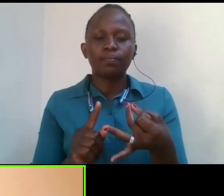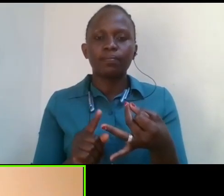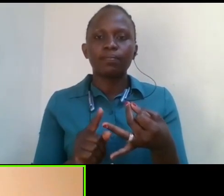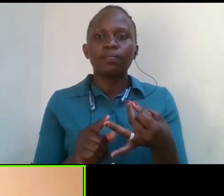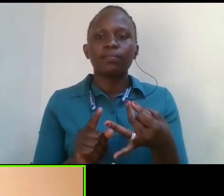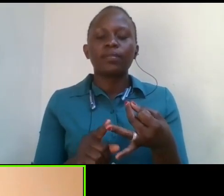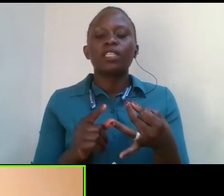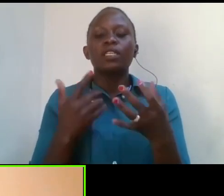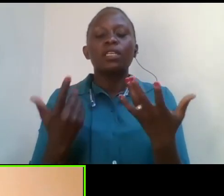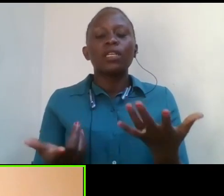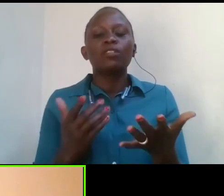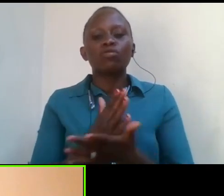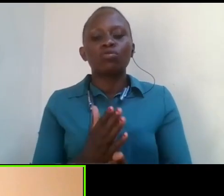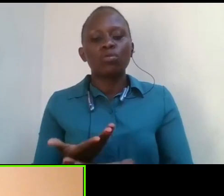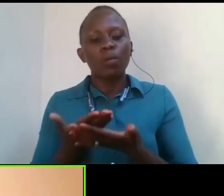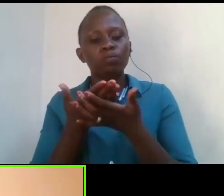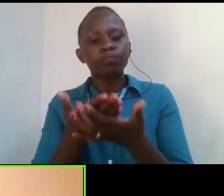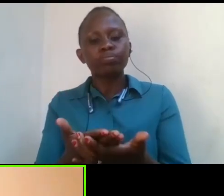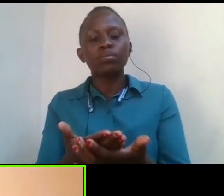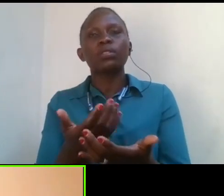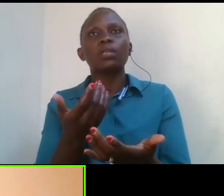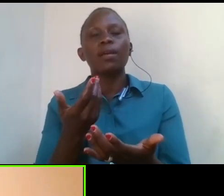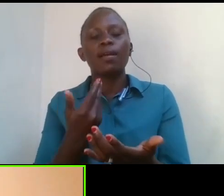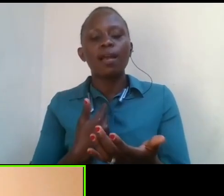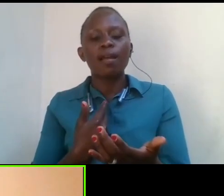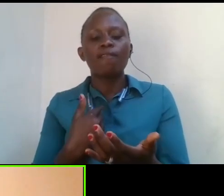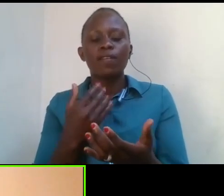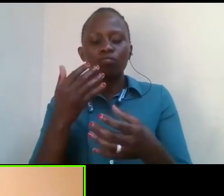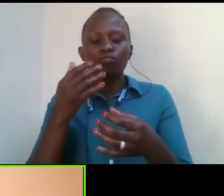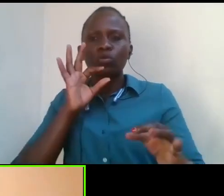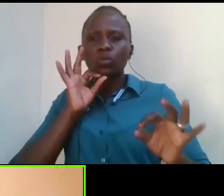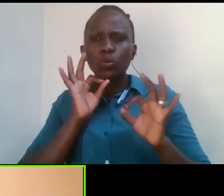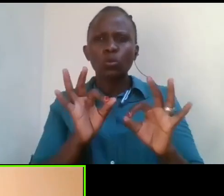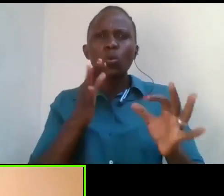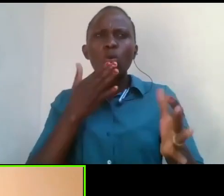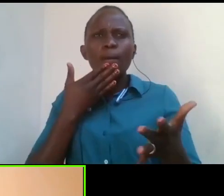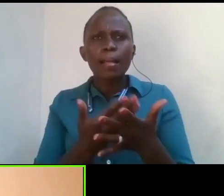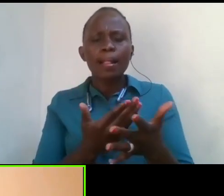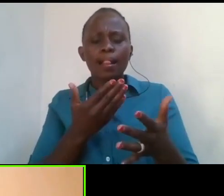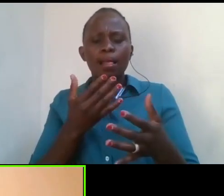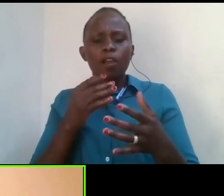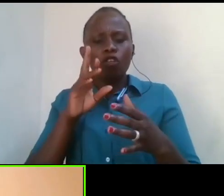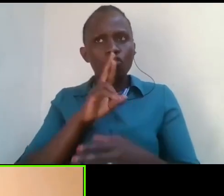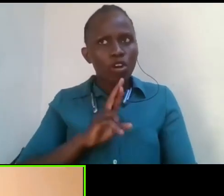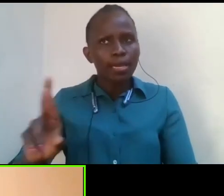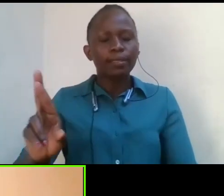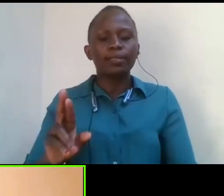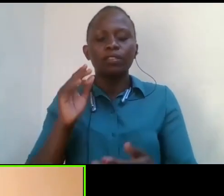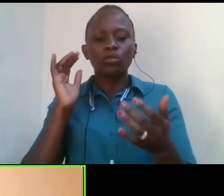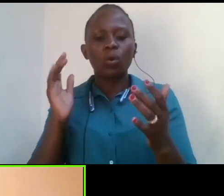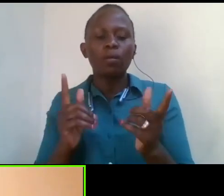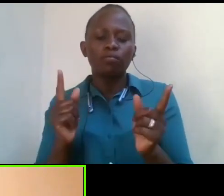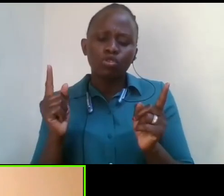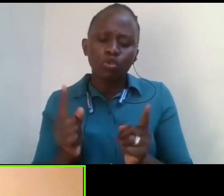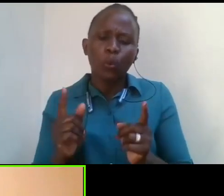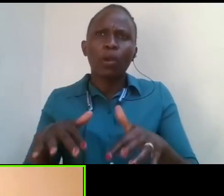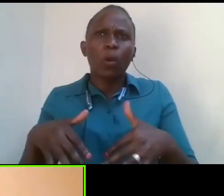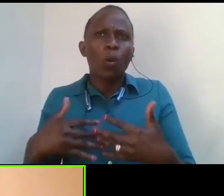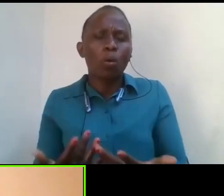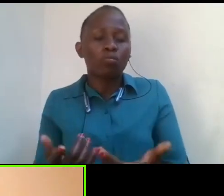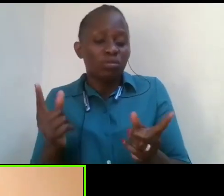that confers upon you those exclusive rights that allow, or temporary monopoly to allow you